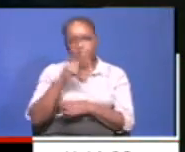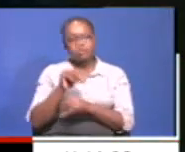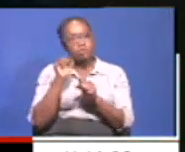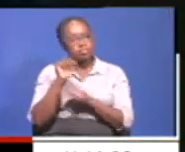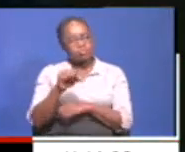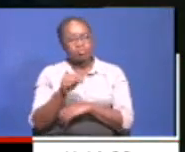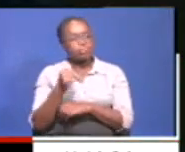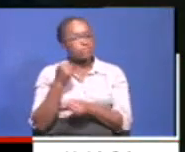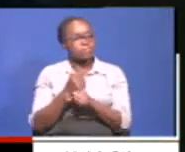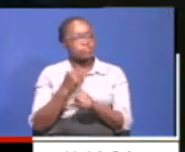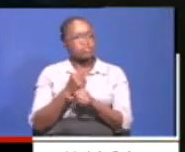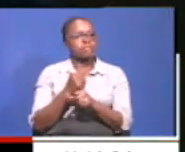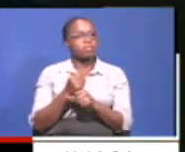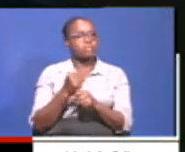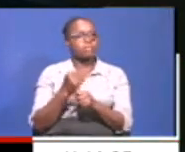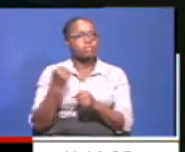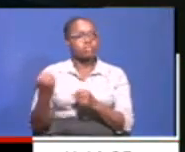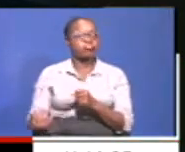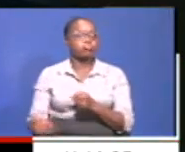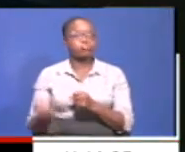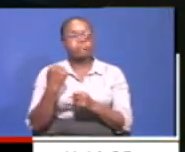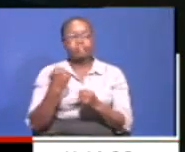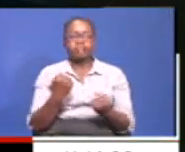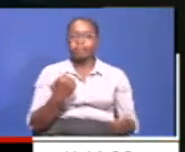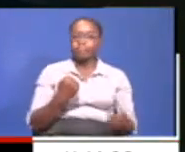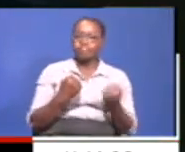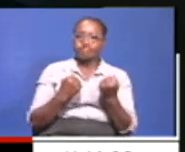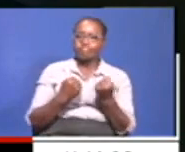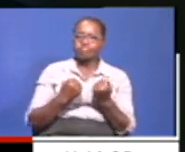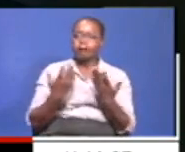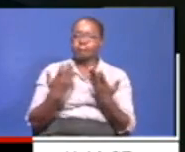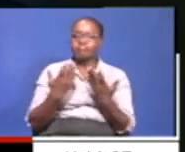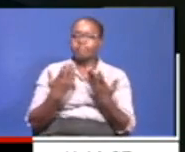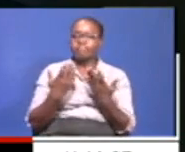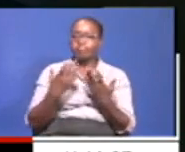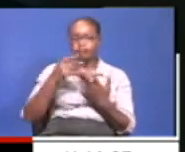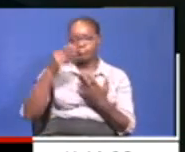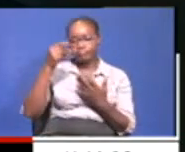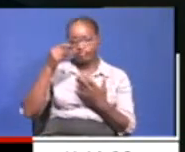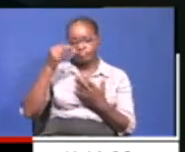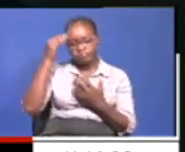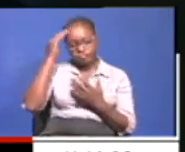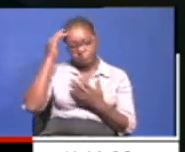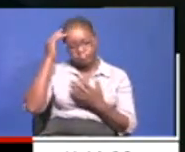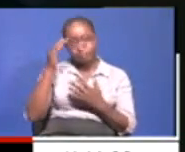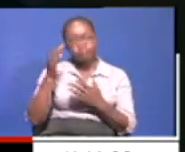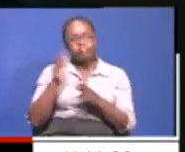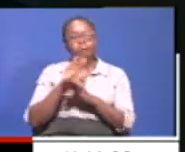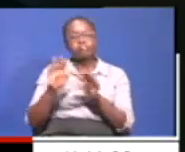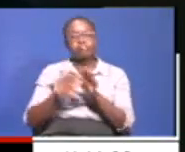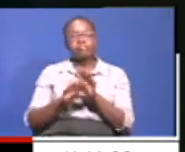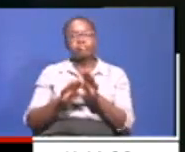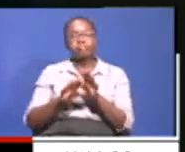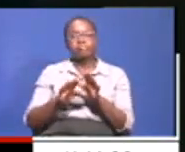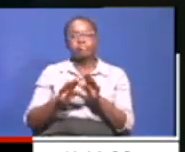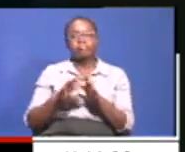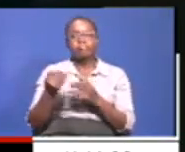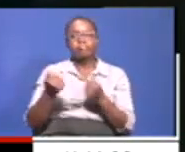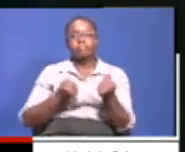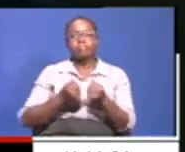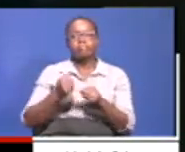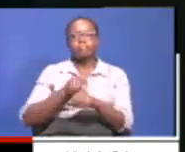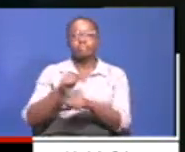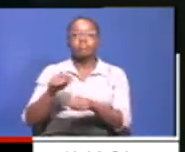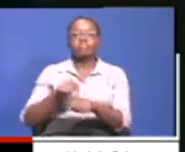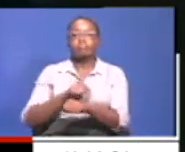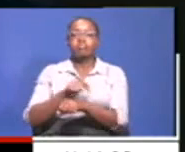out. So physically and mentally. And the beauty about it is that I love driving. I can drive for hours and hours